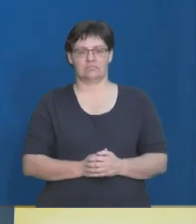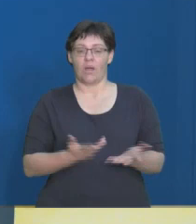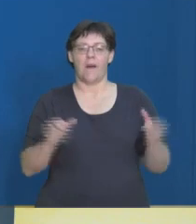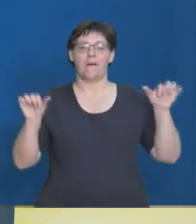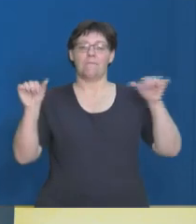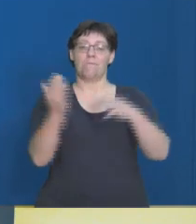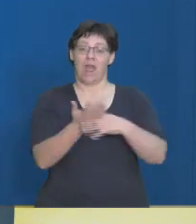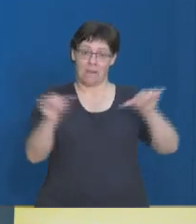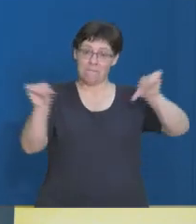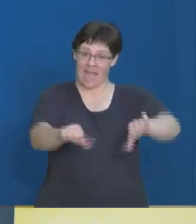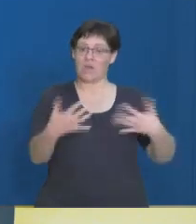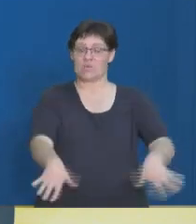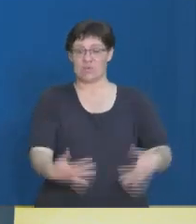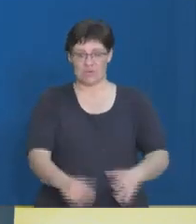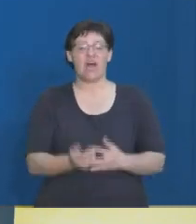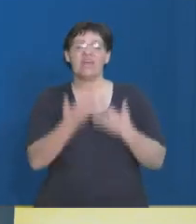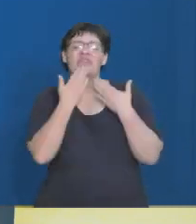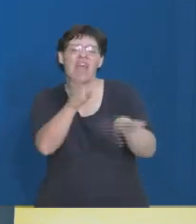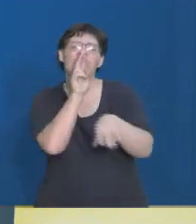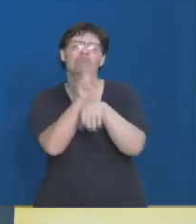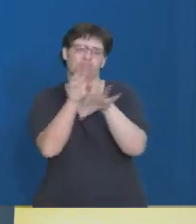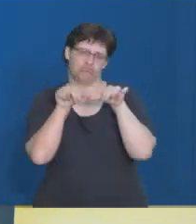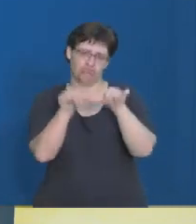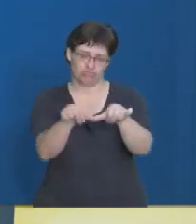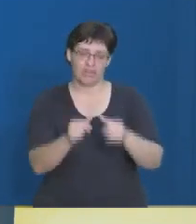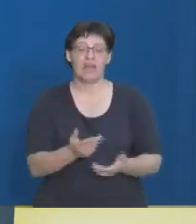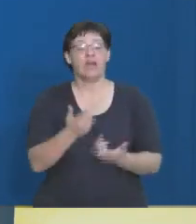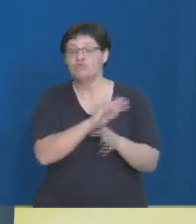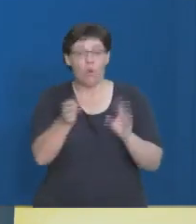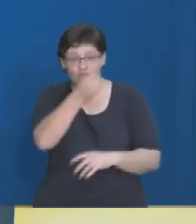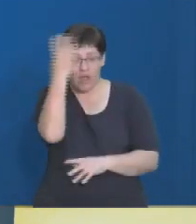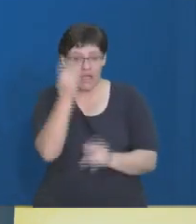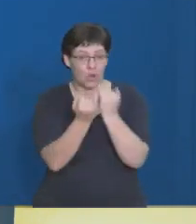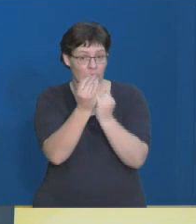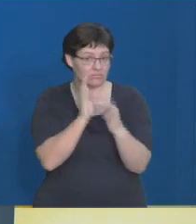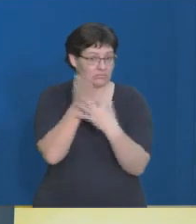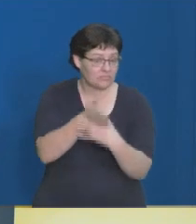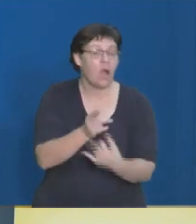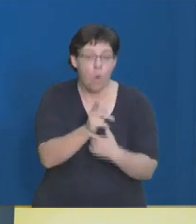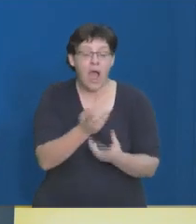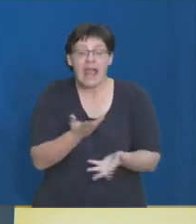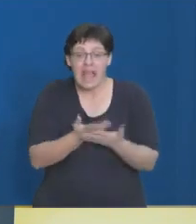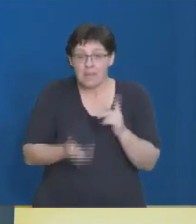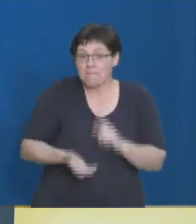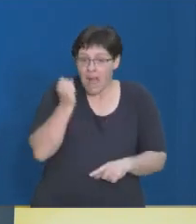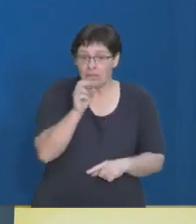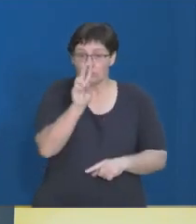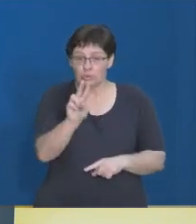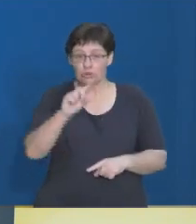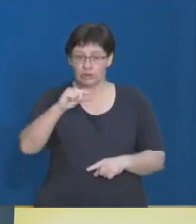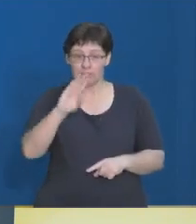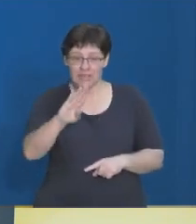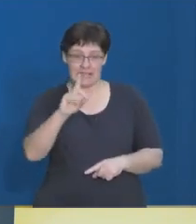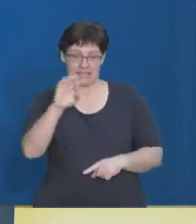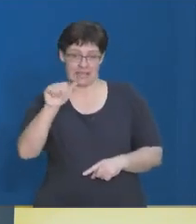We're back from the break, guys. Thank you so much for tuning in. Don't forget to enter the competition so that you can stand yourself a chance to win 2 gigs of